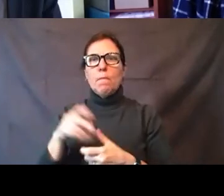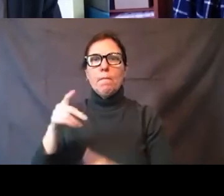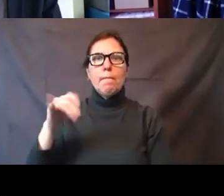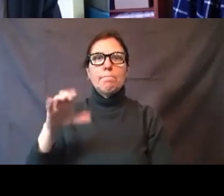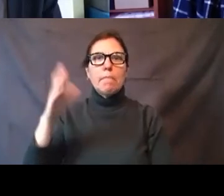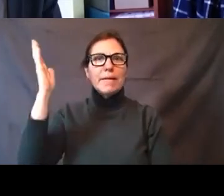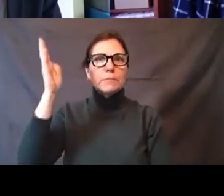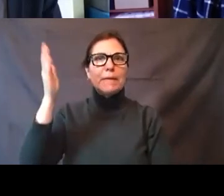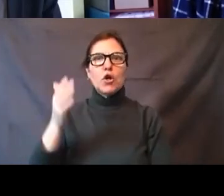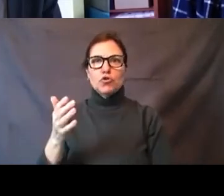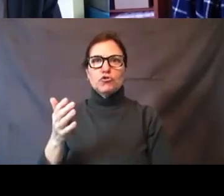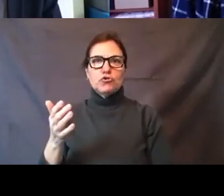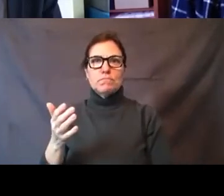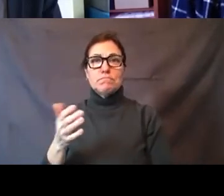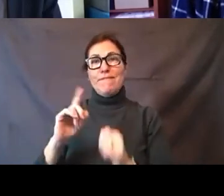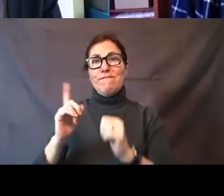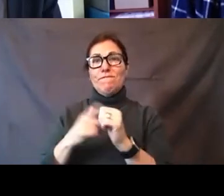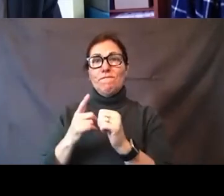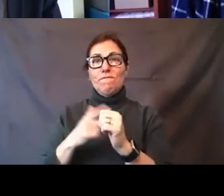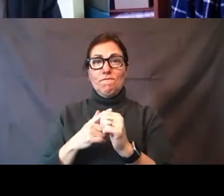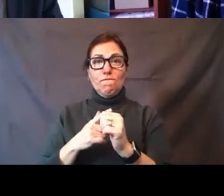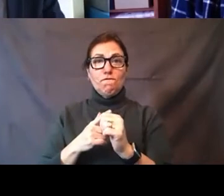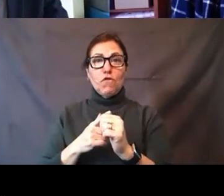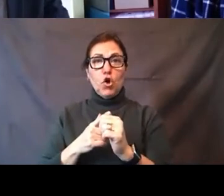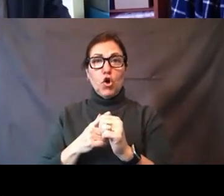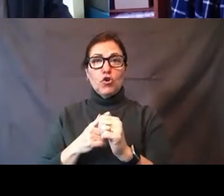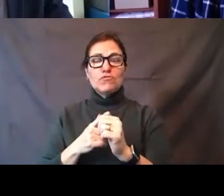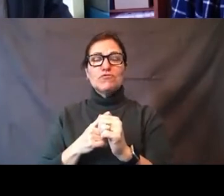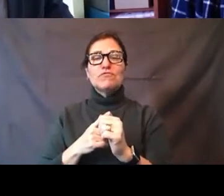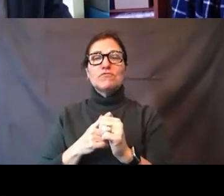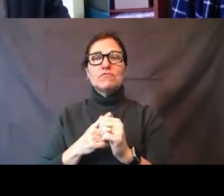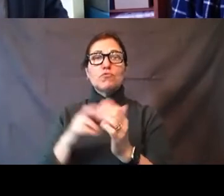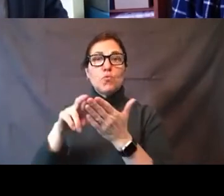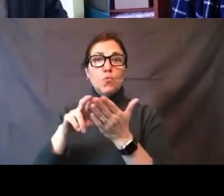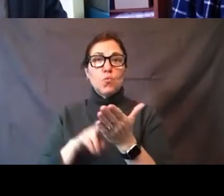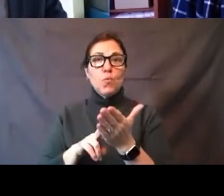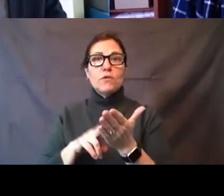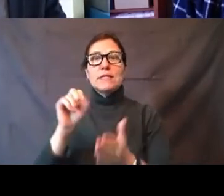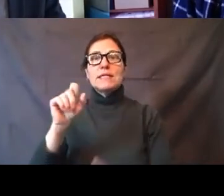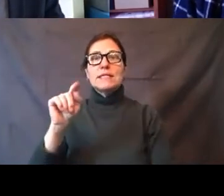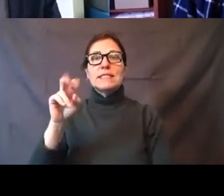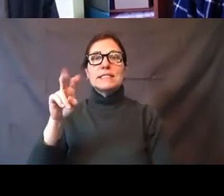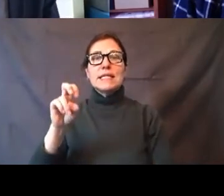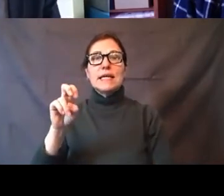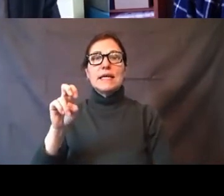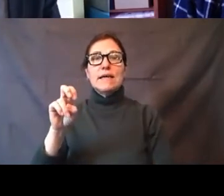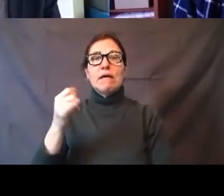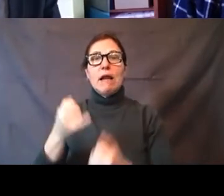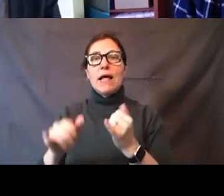The first public speaker that I have as registered is Steve Mazza.